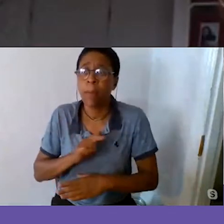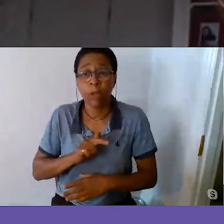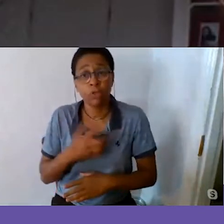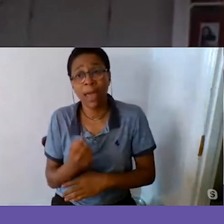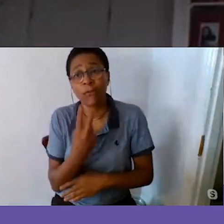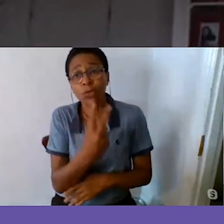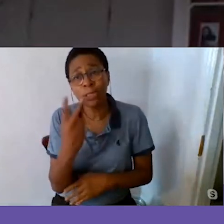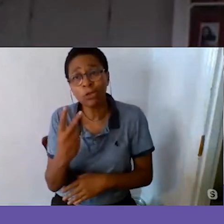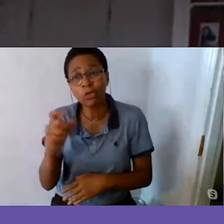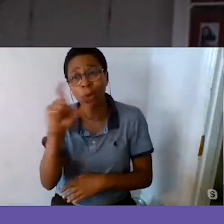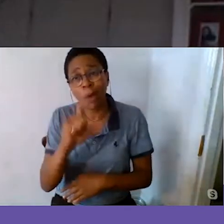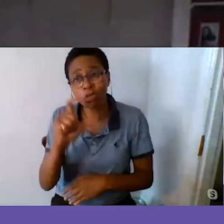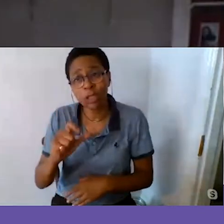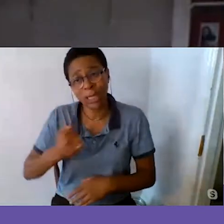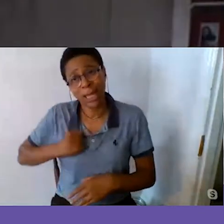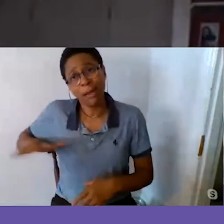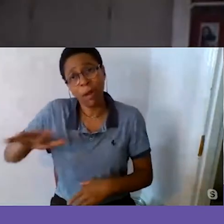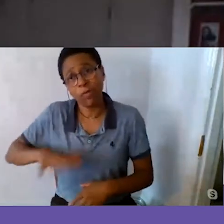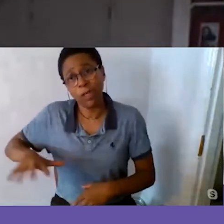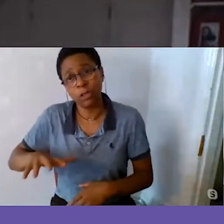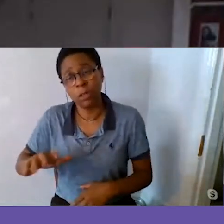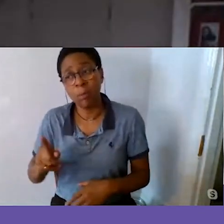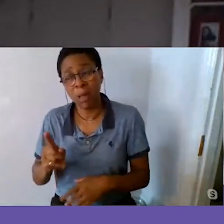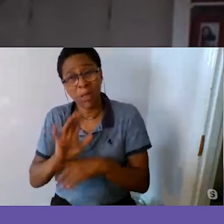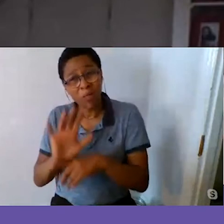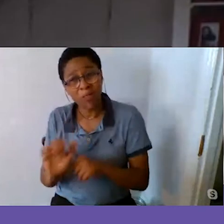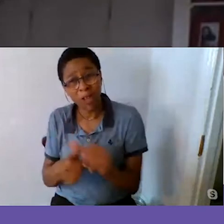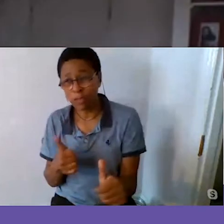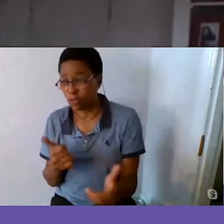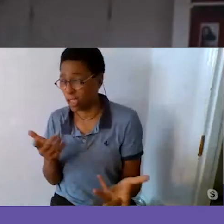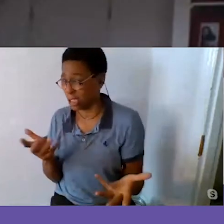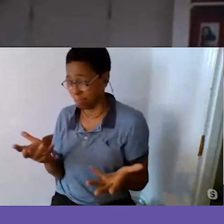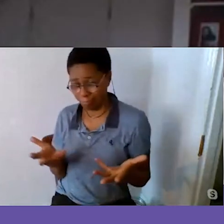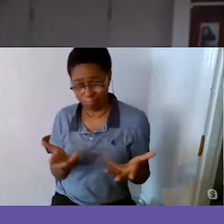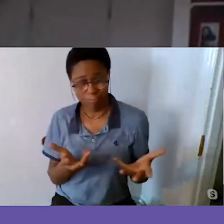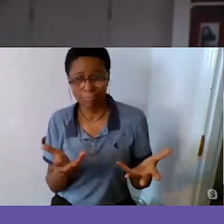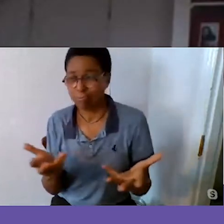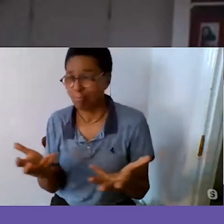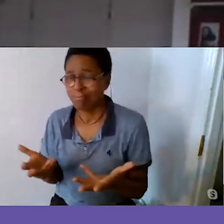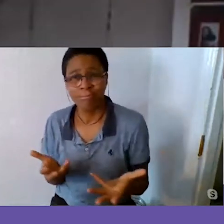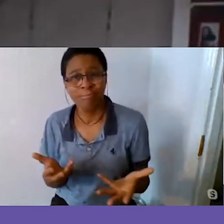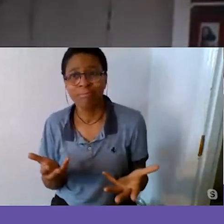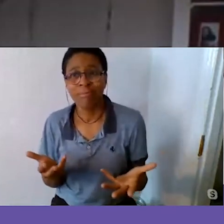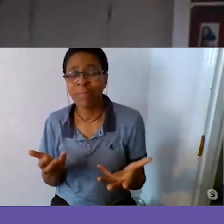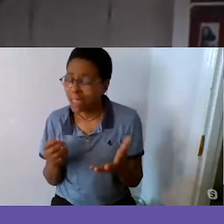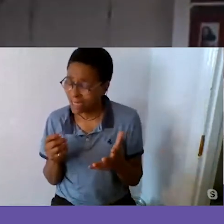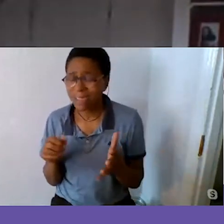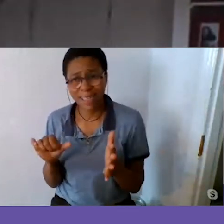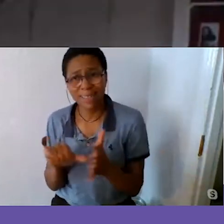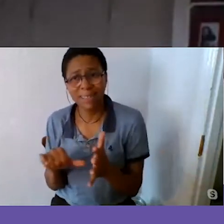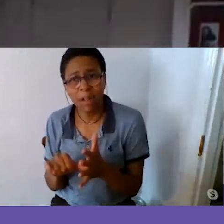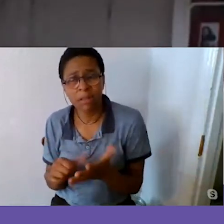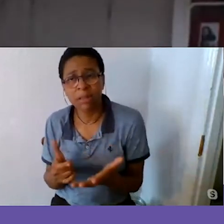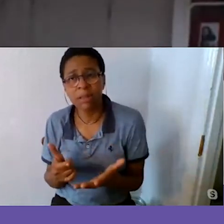countries in the region, all the film industries, just trying to keep tabs on each of those 22 film industries is quite like